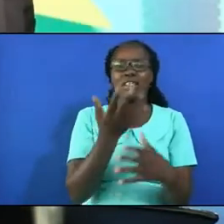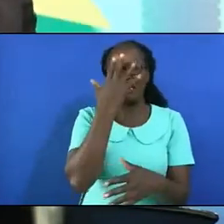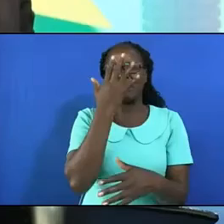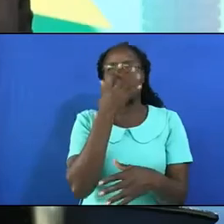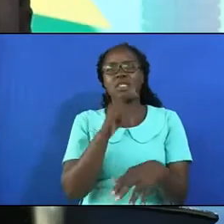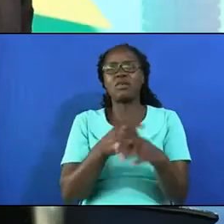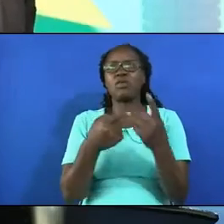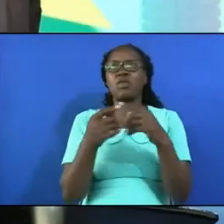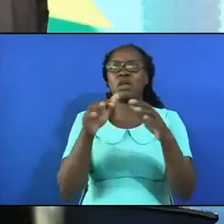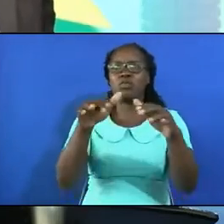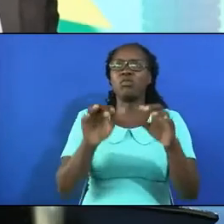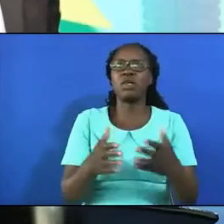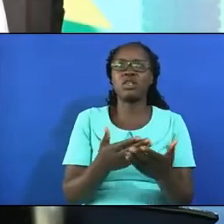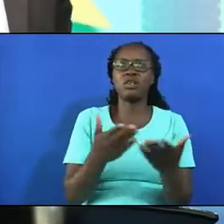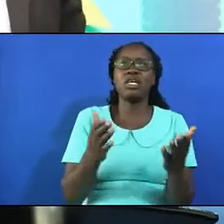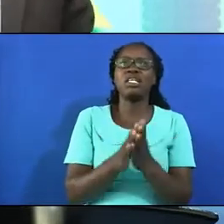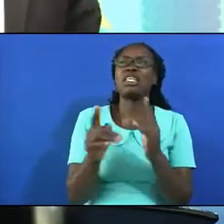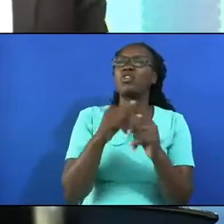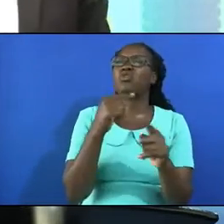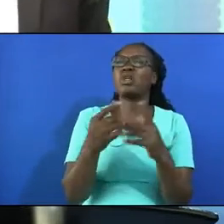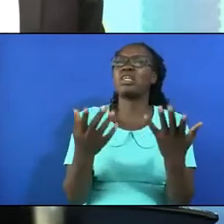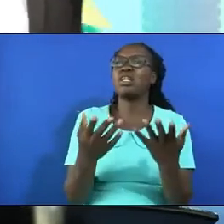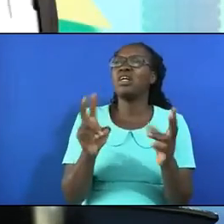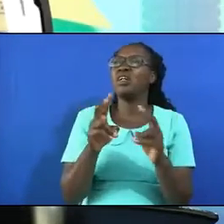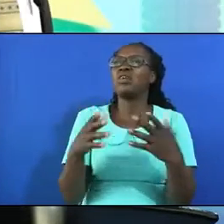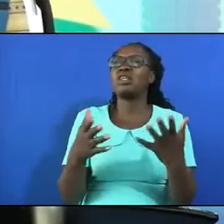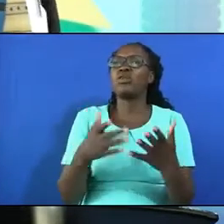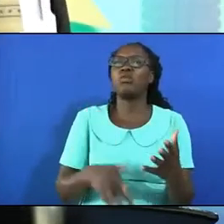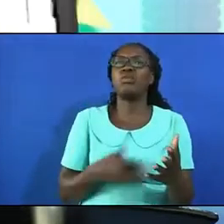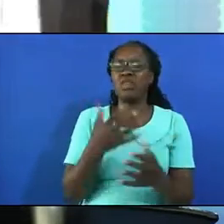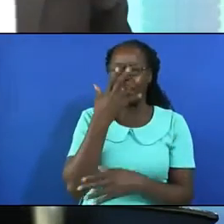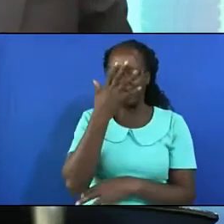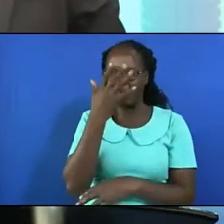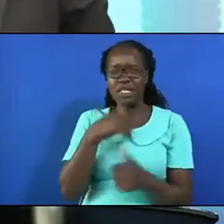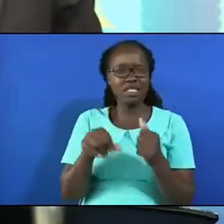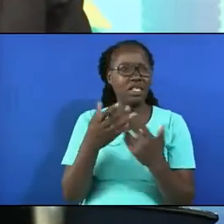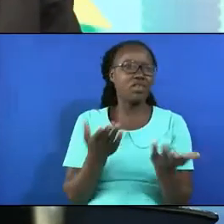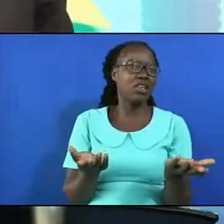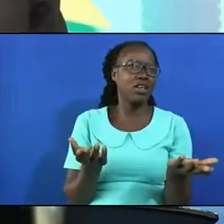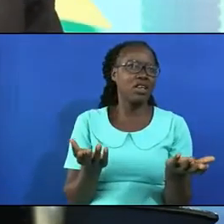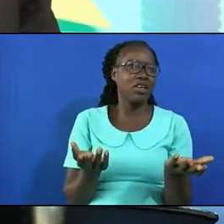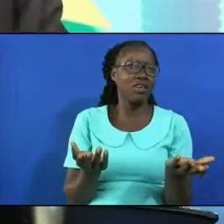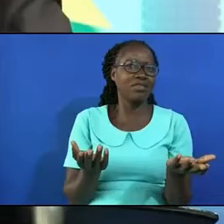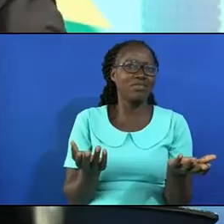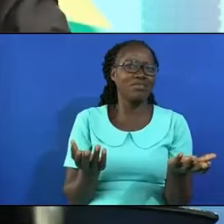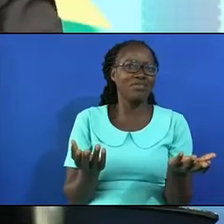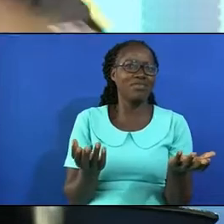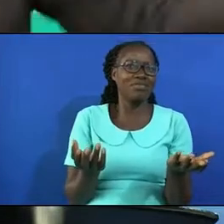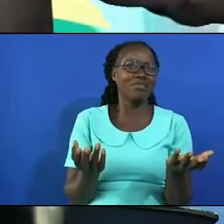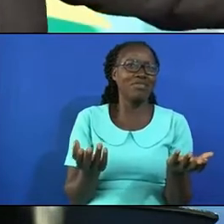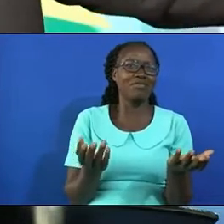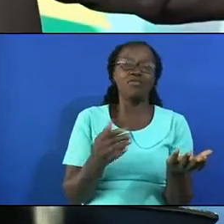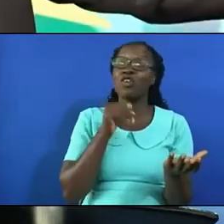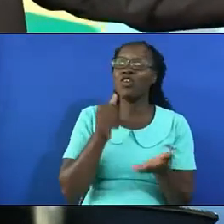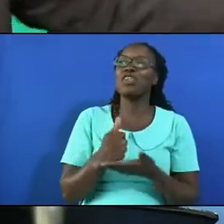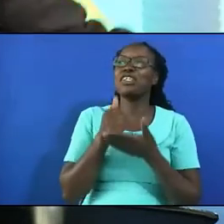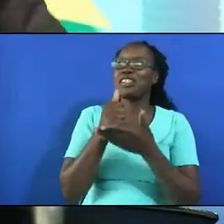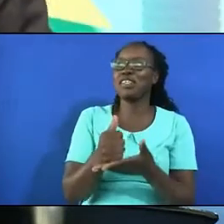embarrassment when we come to bury you that you are killed. Can you look at how we will be feeling embarrassed around there? So you are not